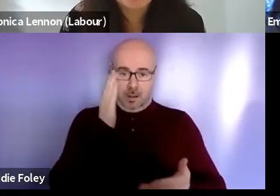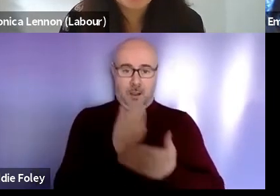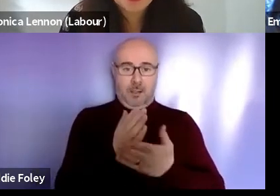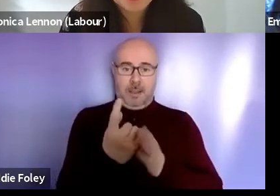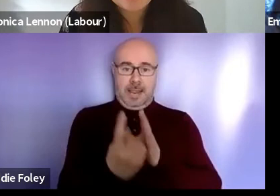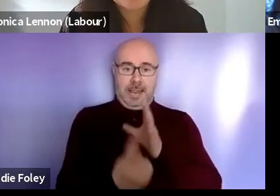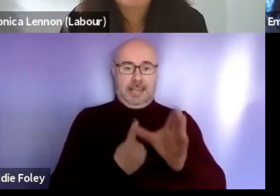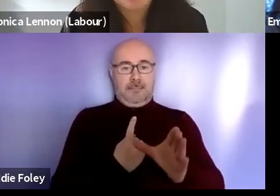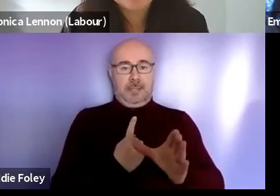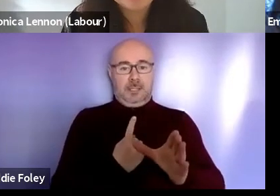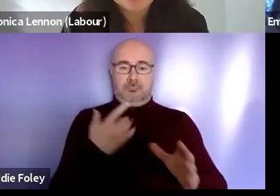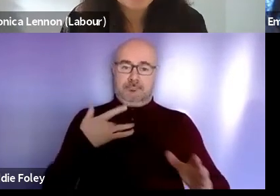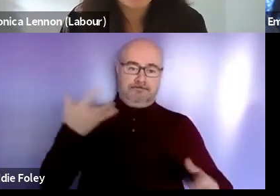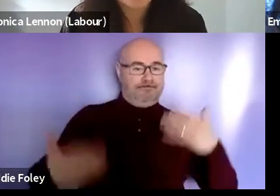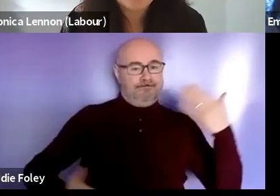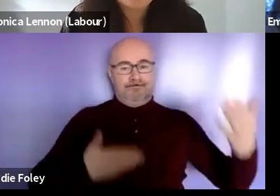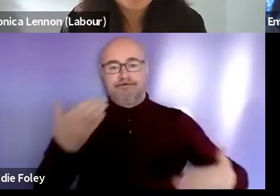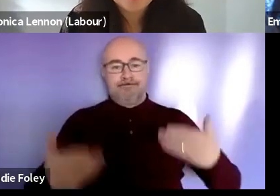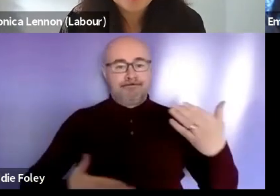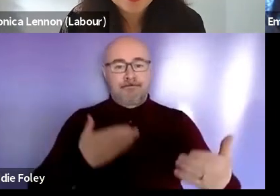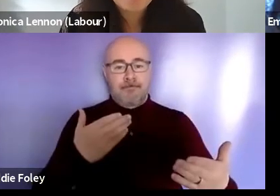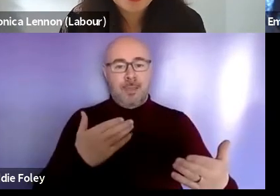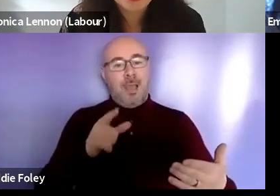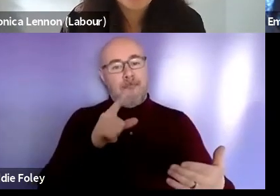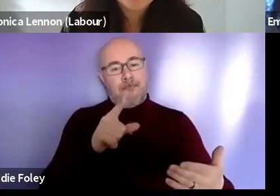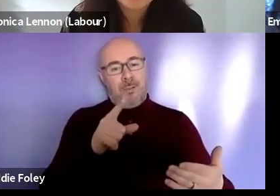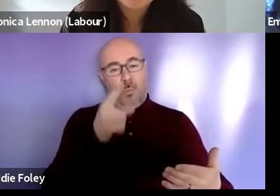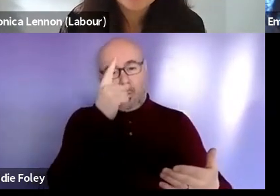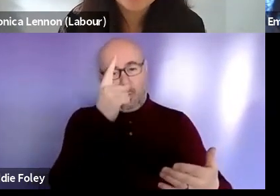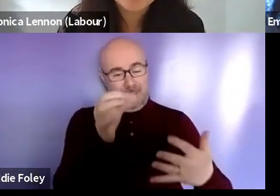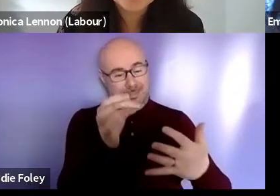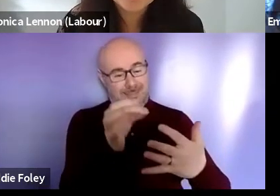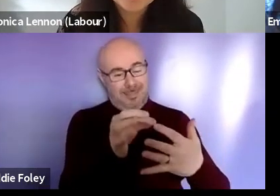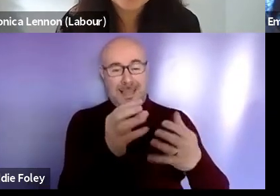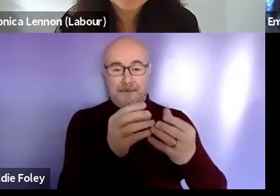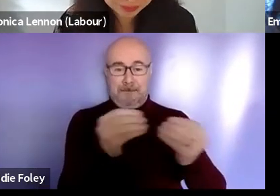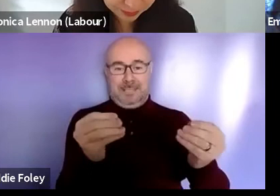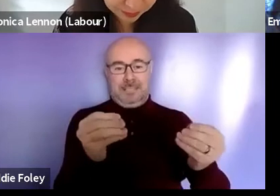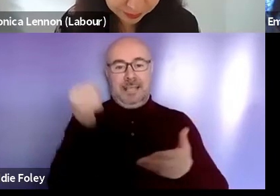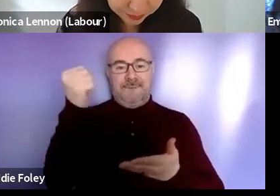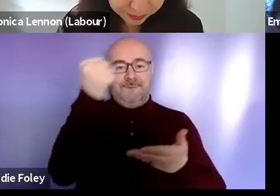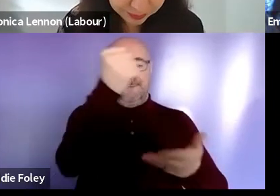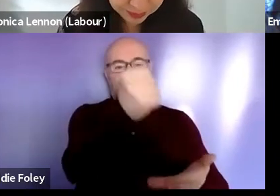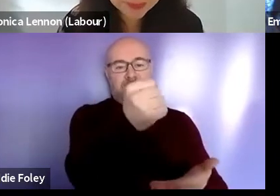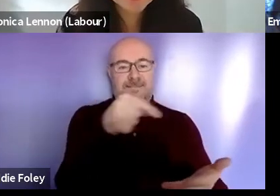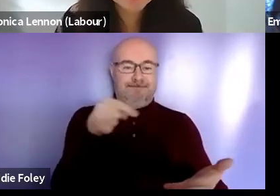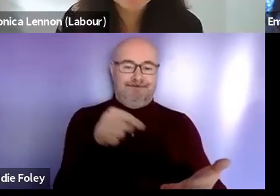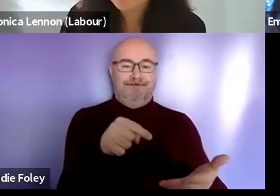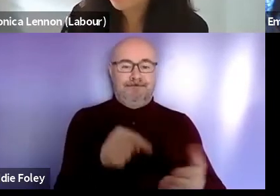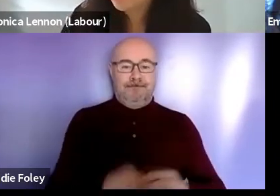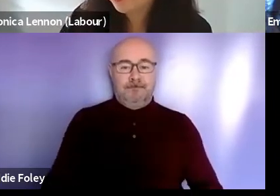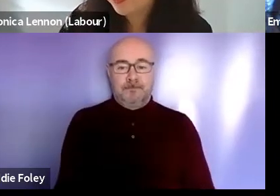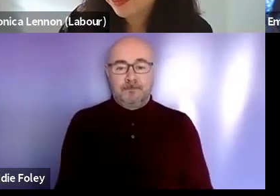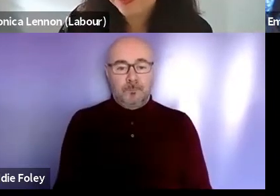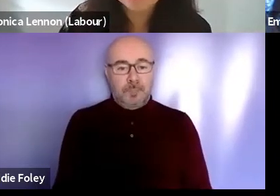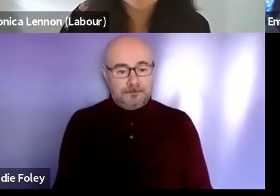do it properly, it needs to be funded, and that's what's missing. That's the big issue here. Thank you. Catherine Hughes is pointing out